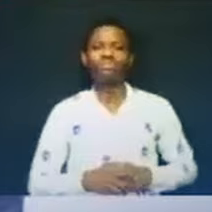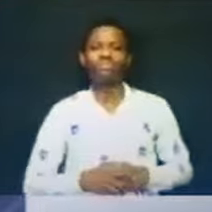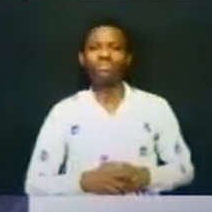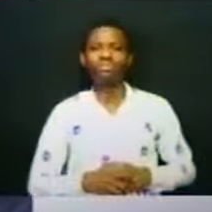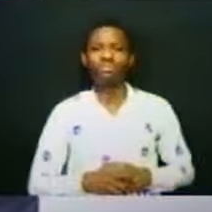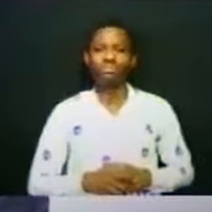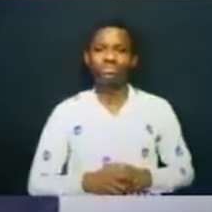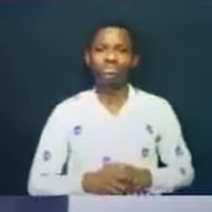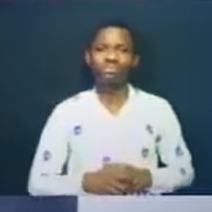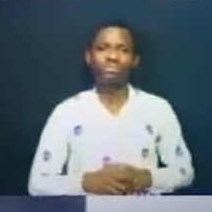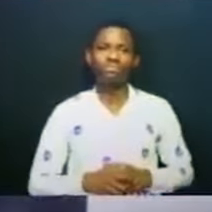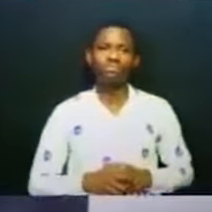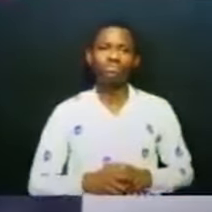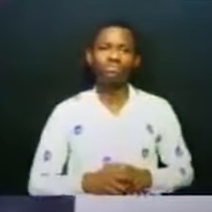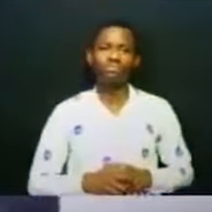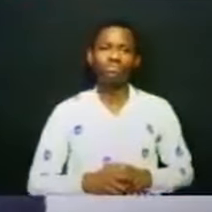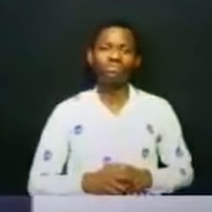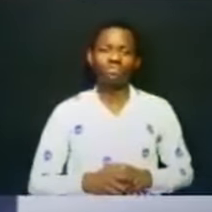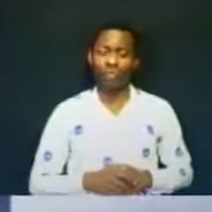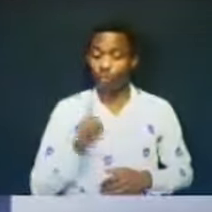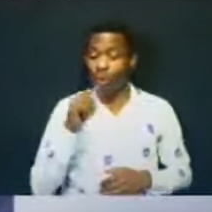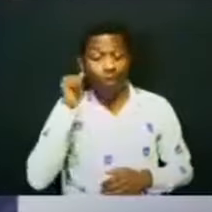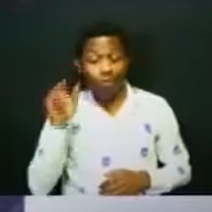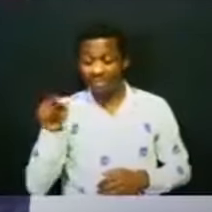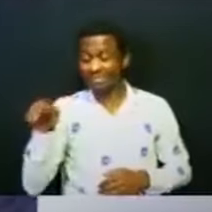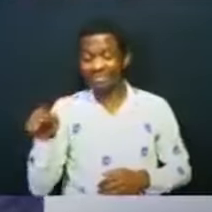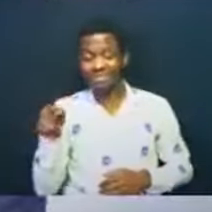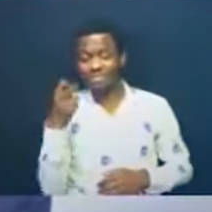this lady spoke of a friend.